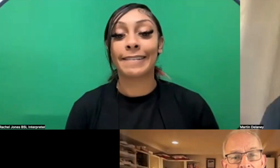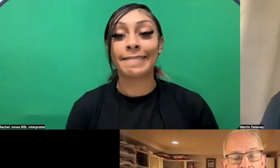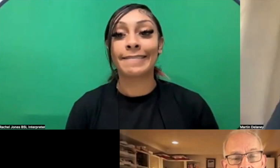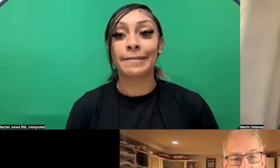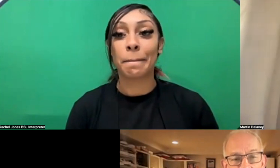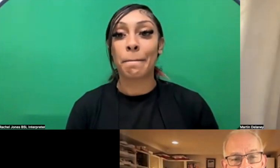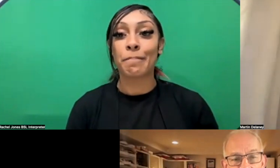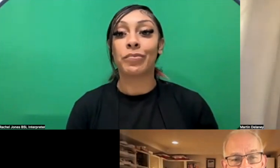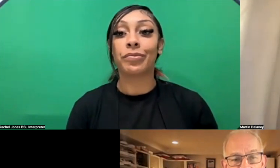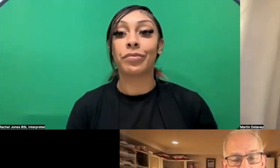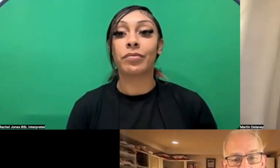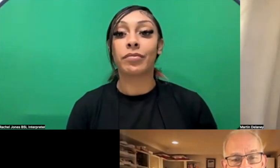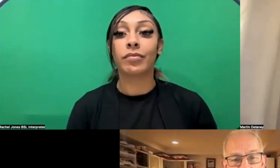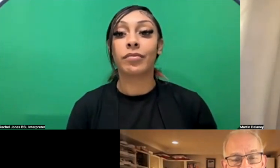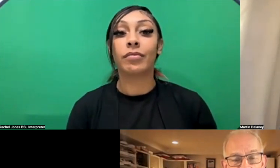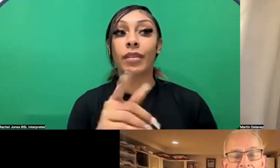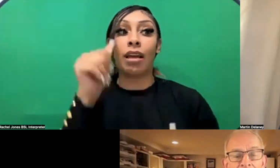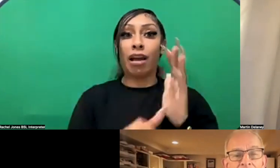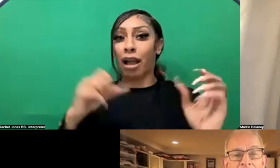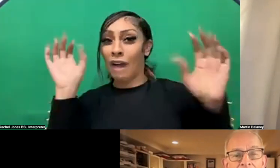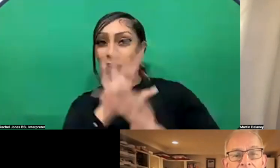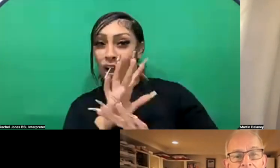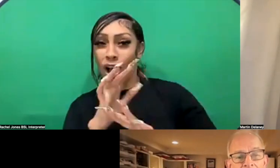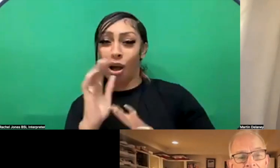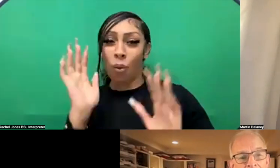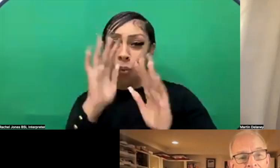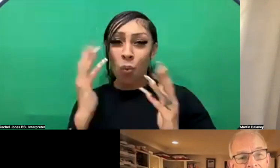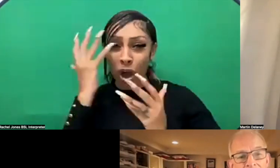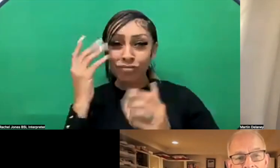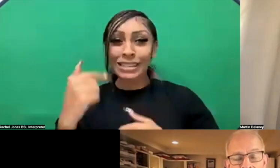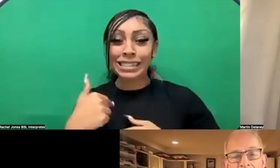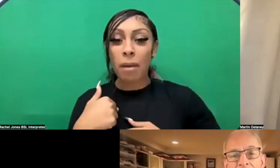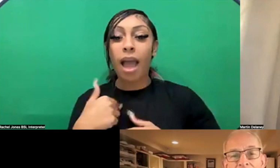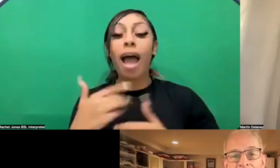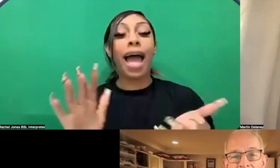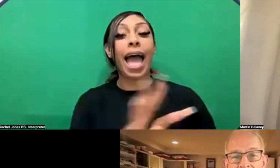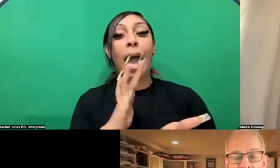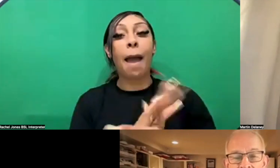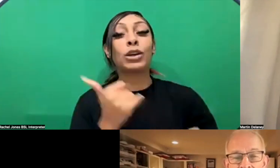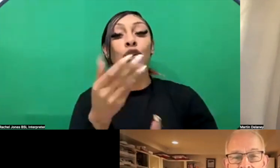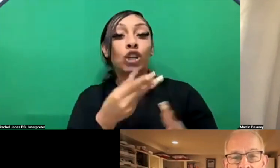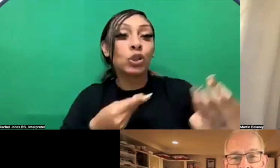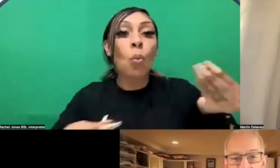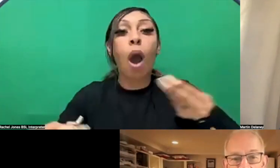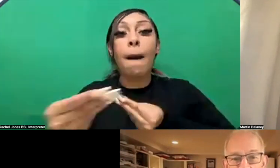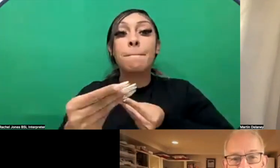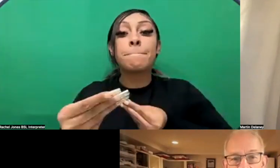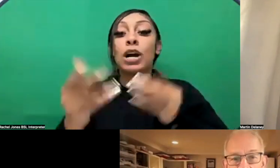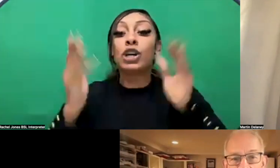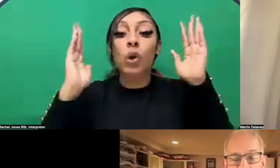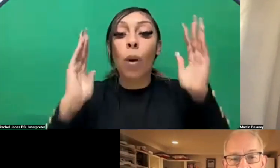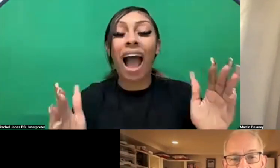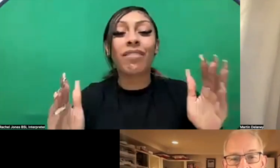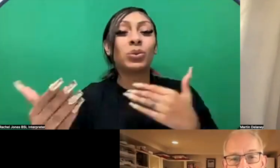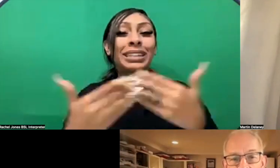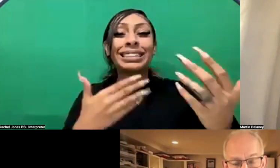like I said, that was an initial concern, but I felt in the end I was kind of happy that it's a good trade-off not to have to deal with a display and not